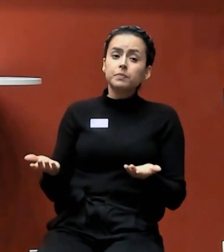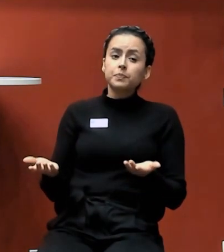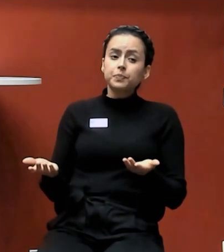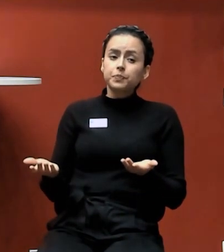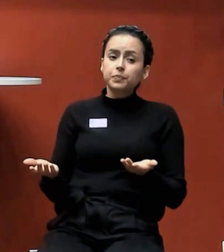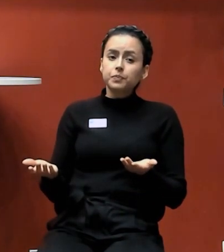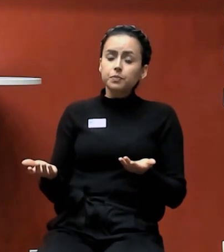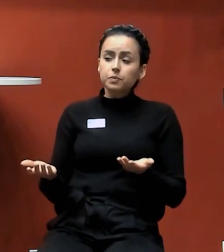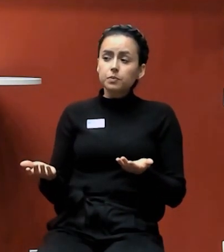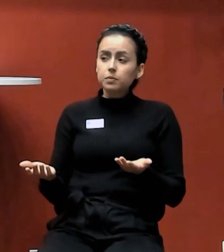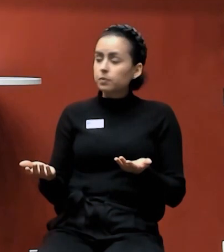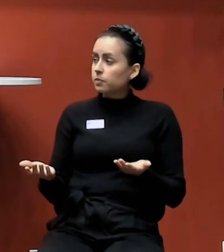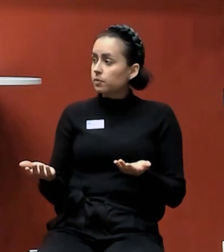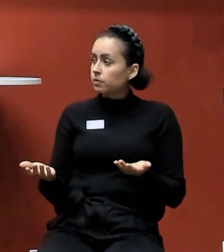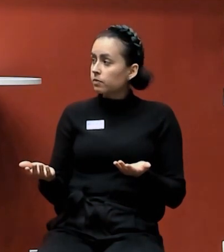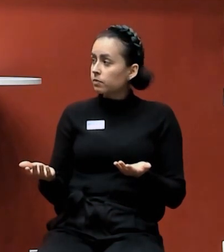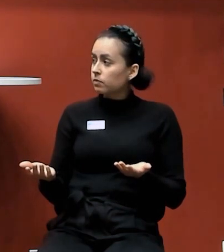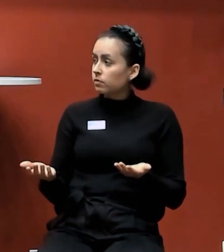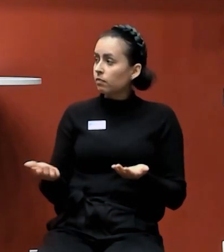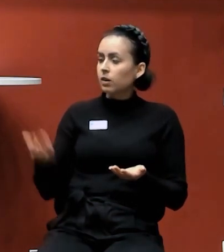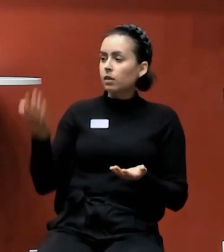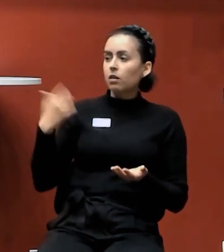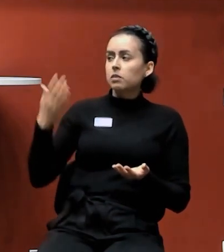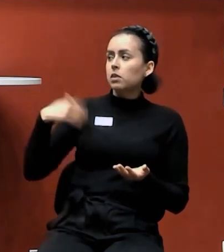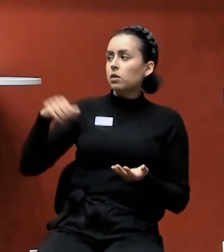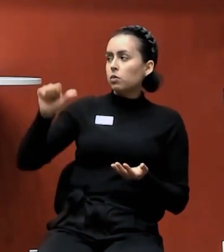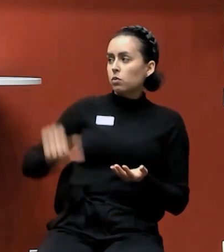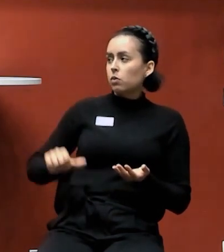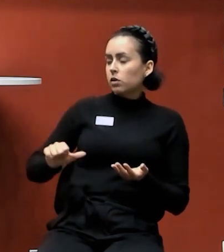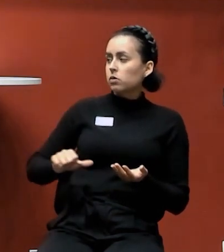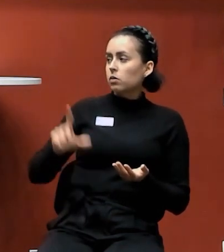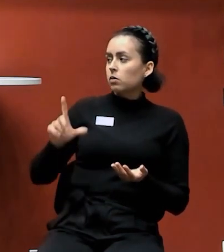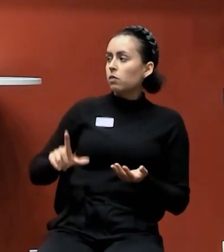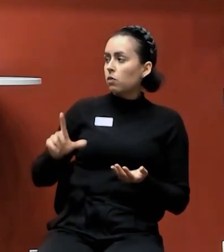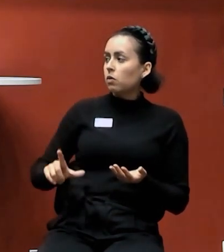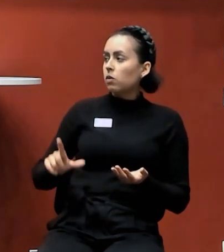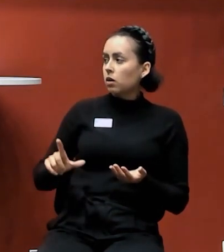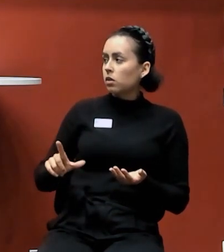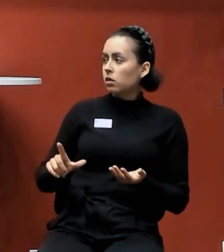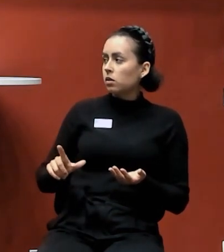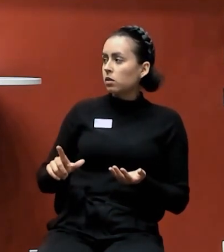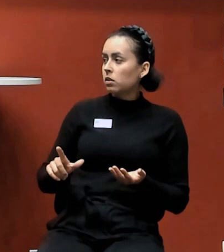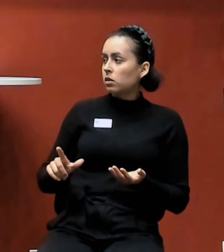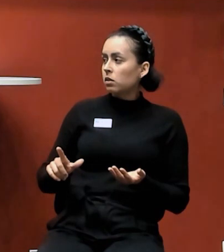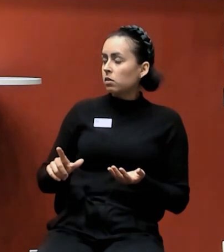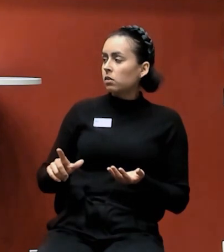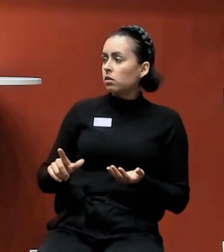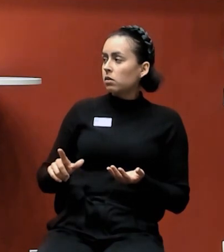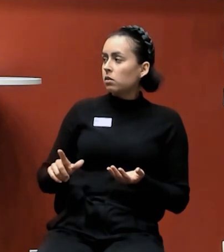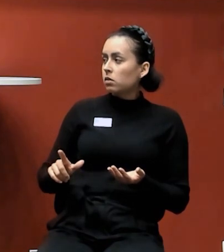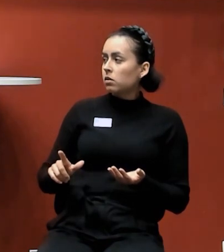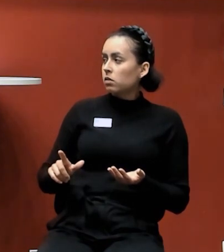as was Kanduko kind of in the early 90s. Yeah, you actually demanded at festivals at some point to be the only one,